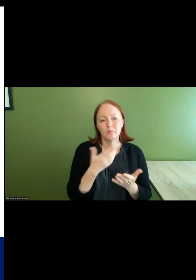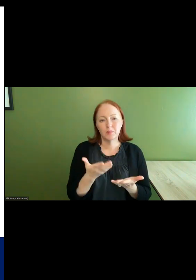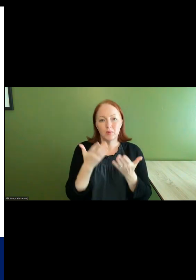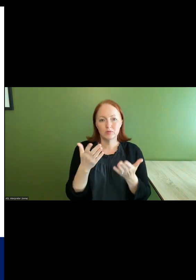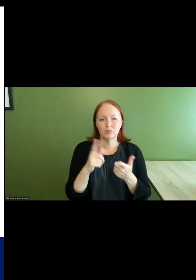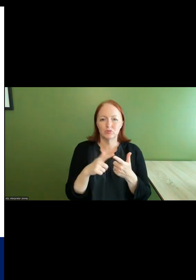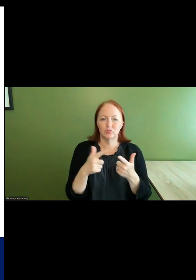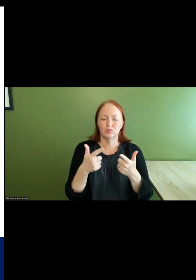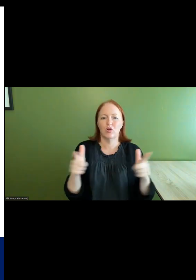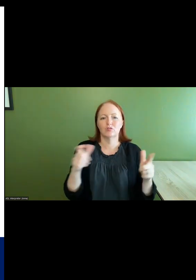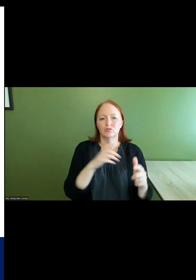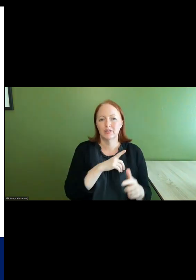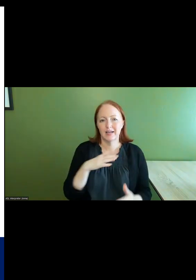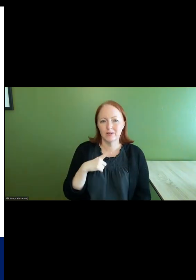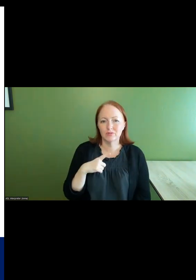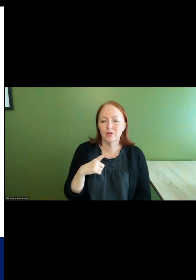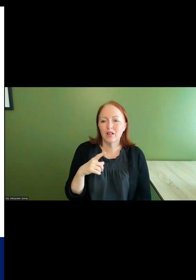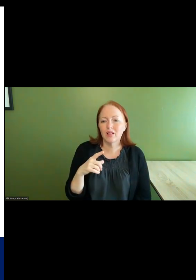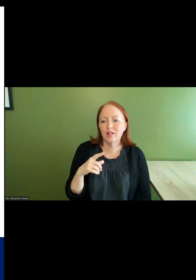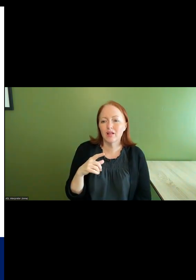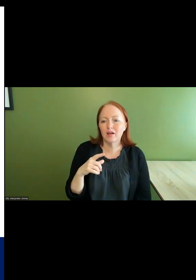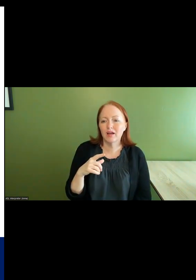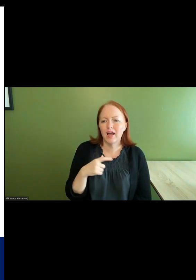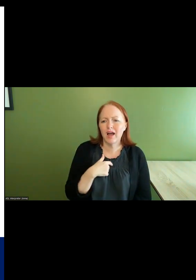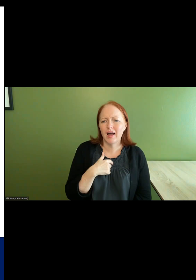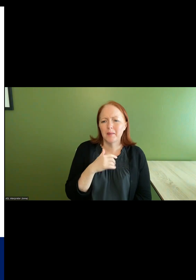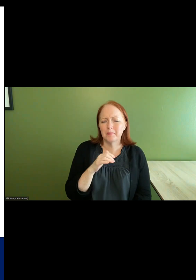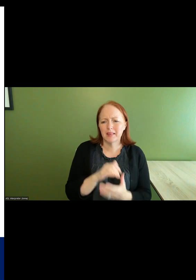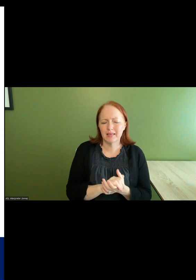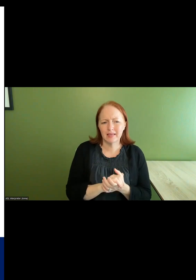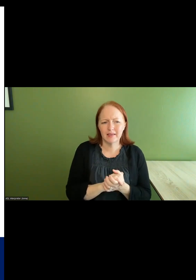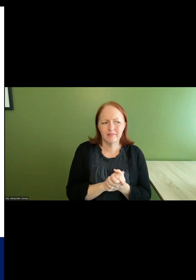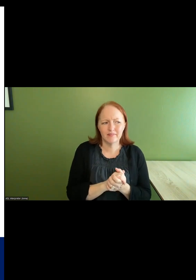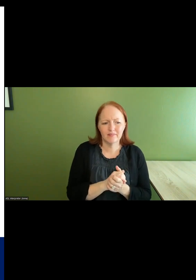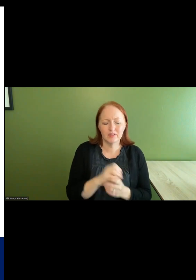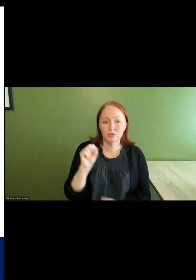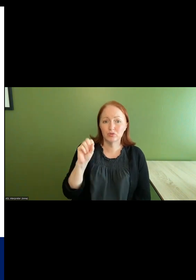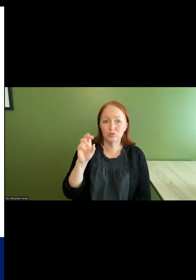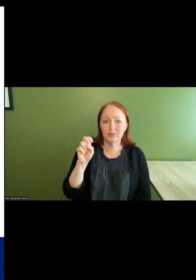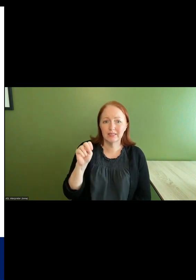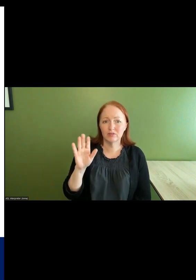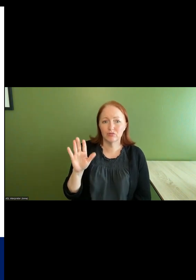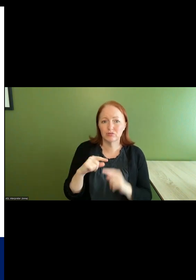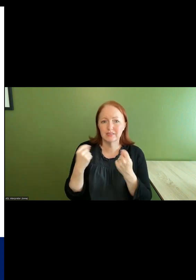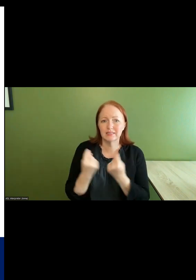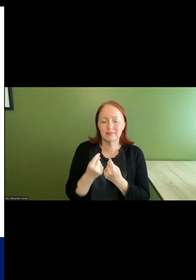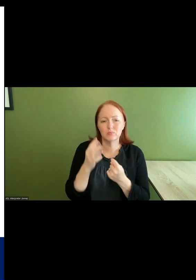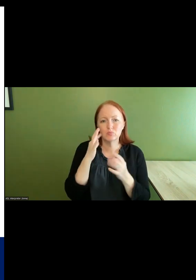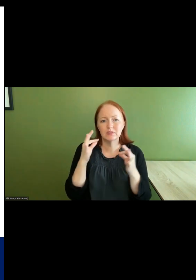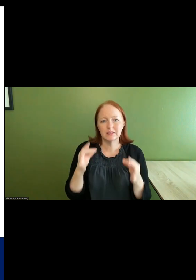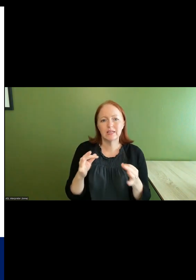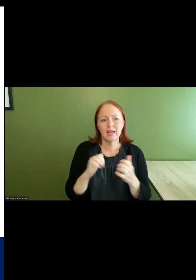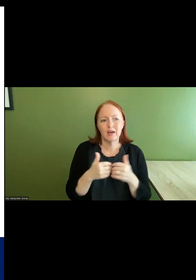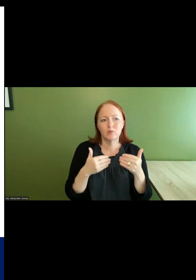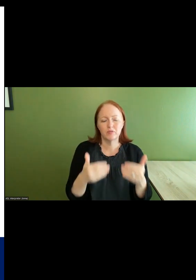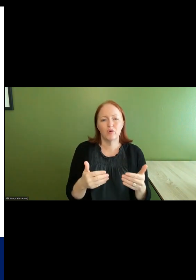the larger council, and I believe Susan and her team will decide how we want to move forward